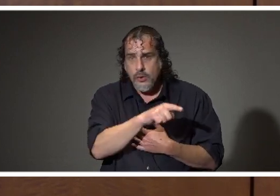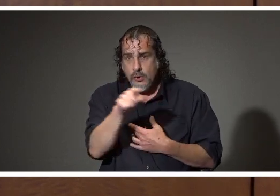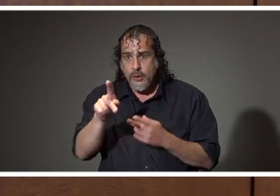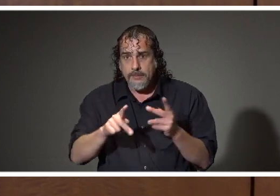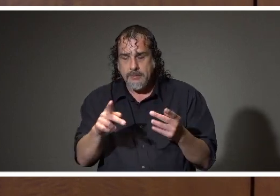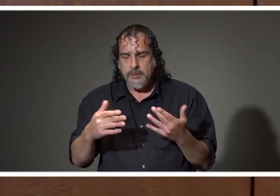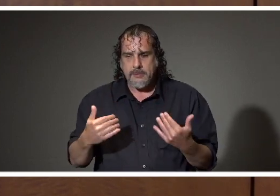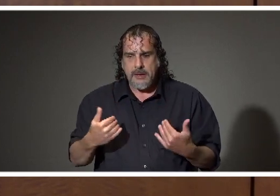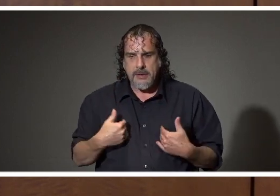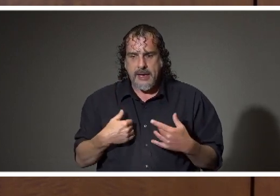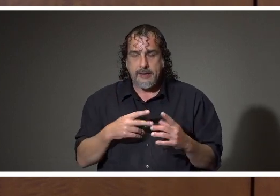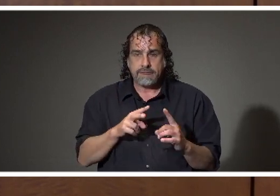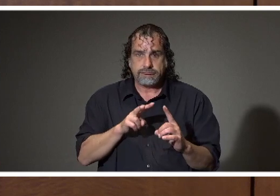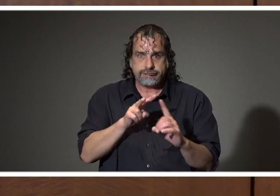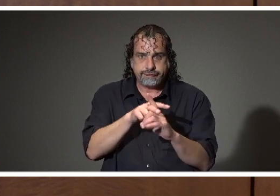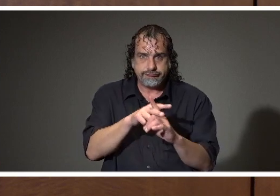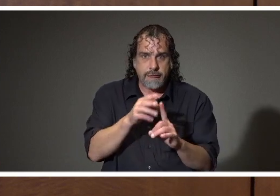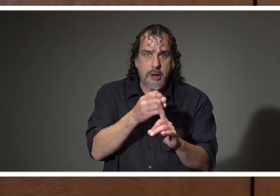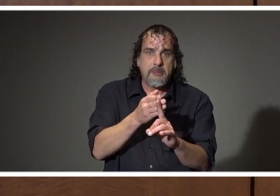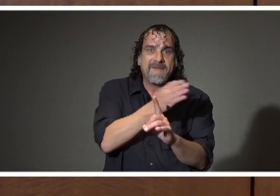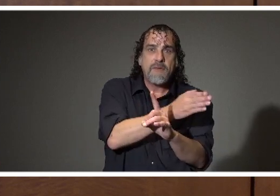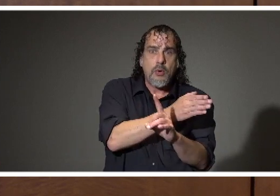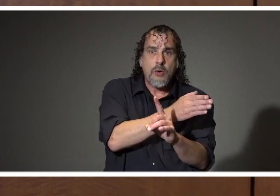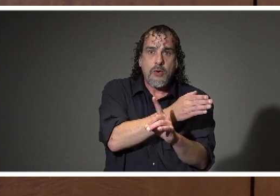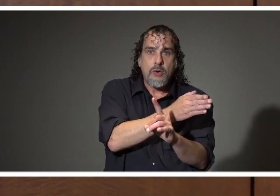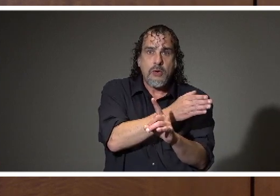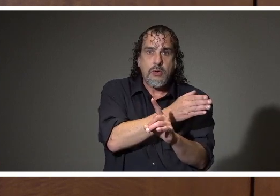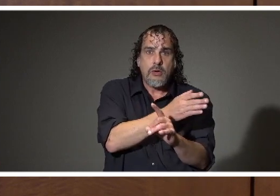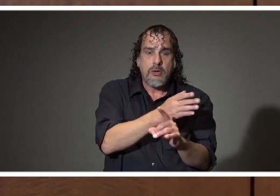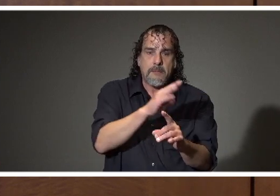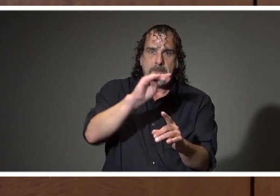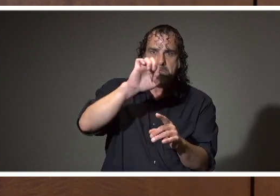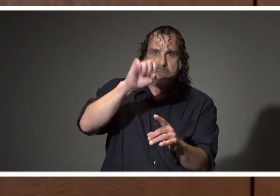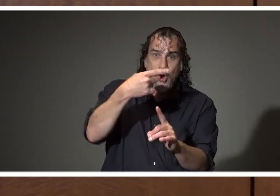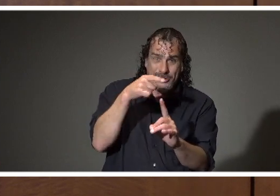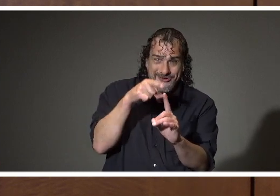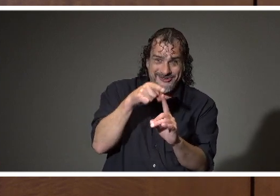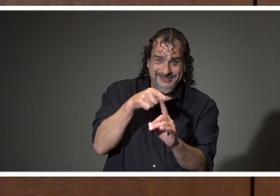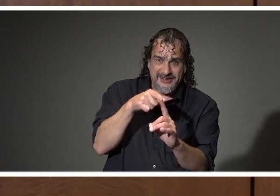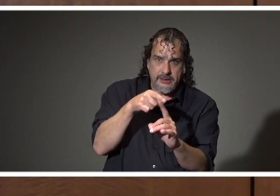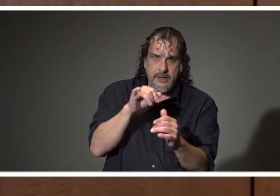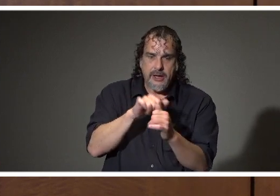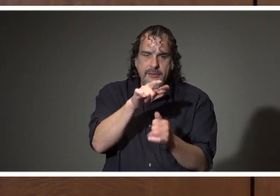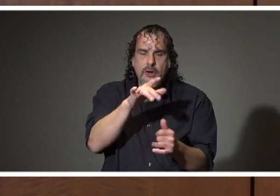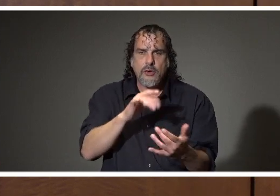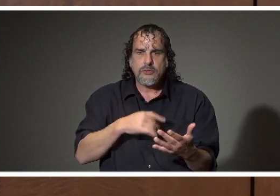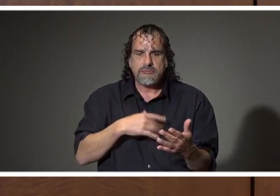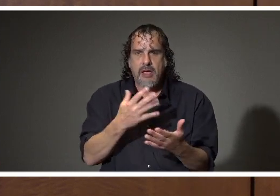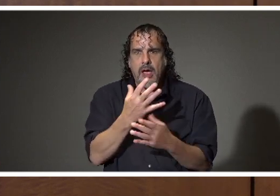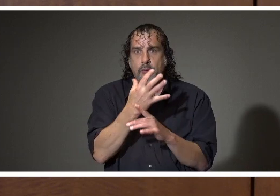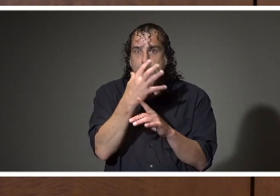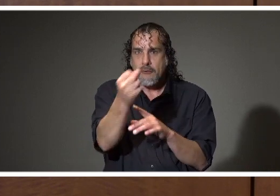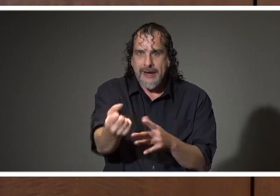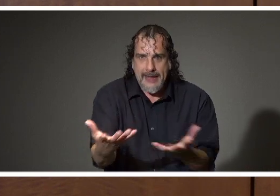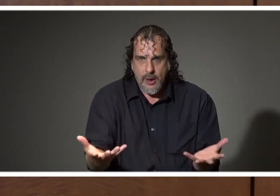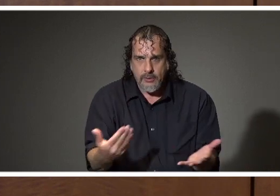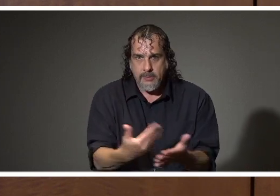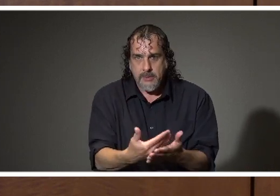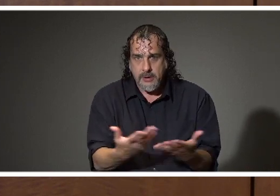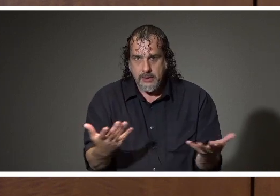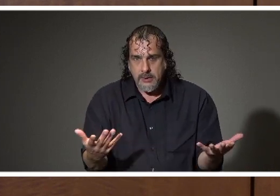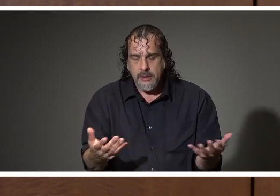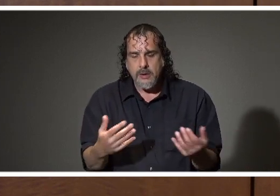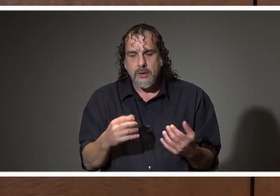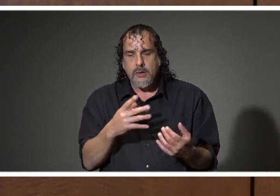may have had a claim prior to March of this year, and those benefits would have expired or ran out,